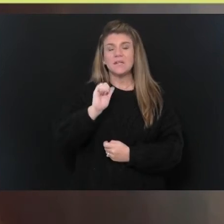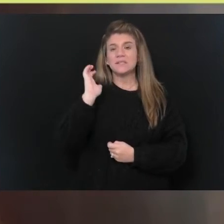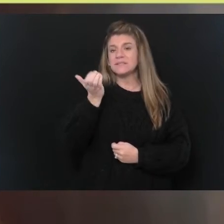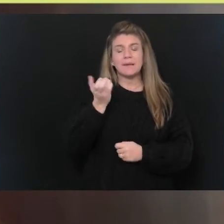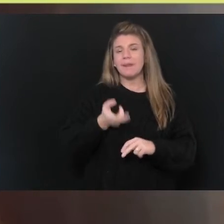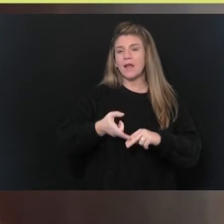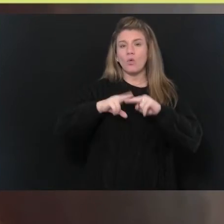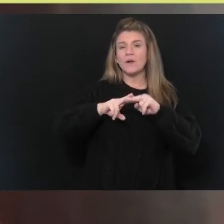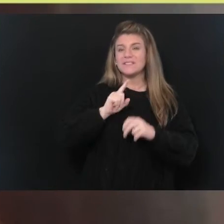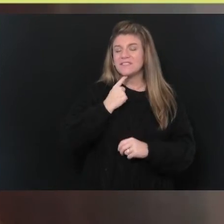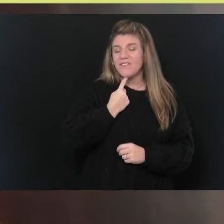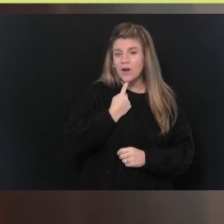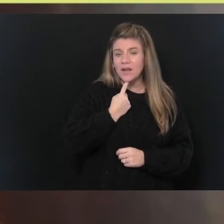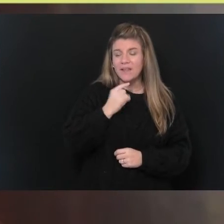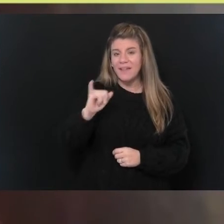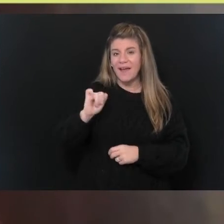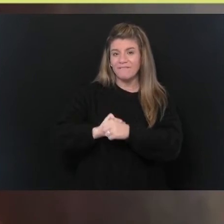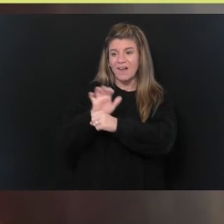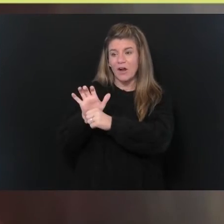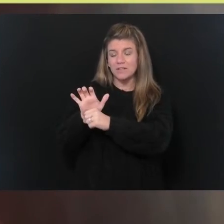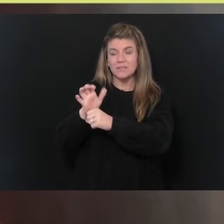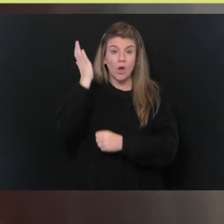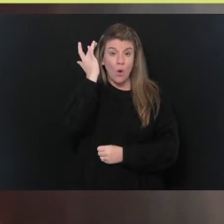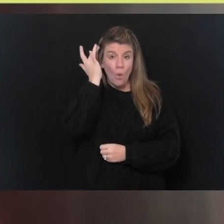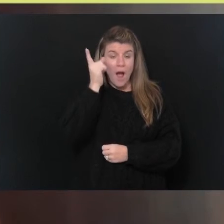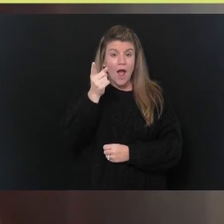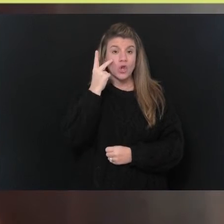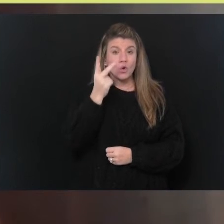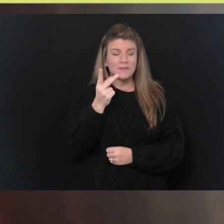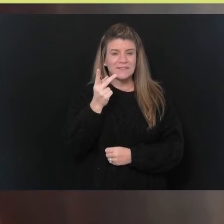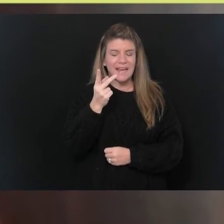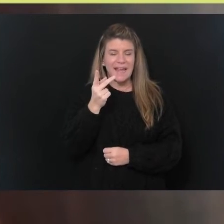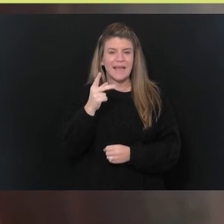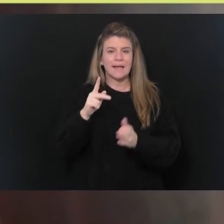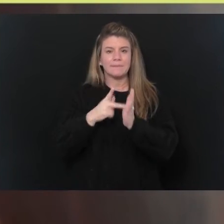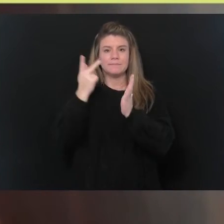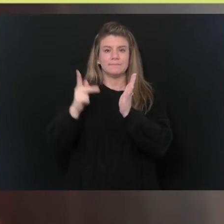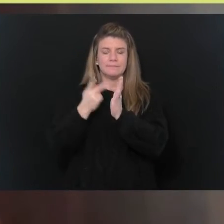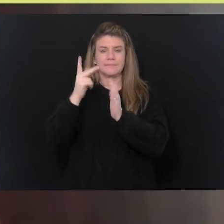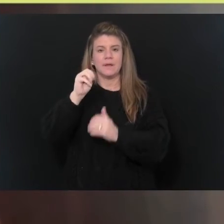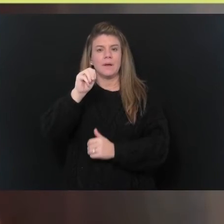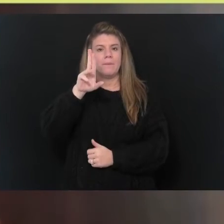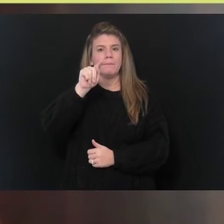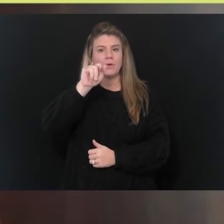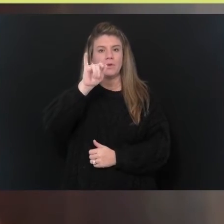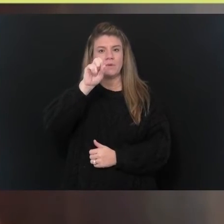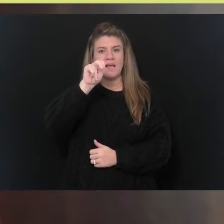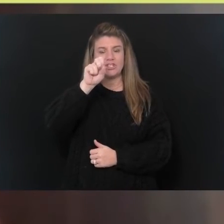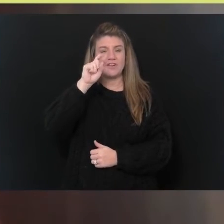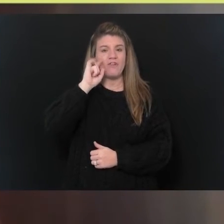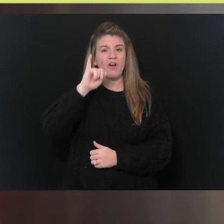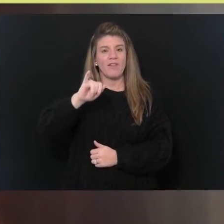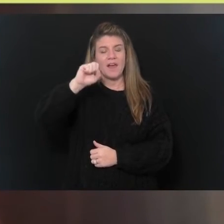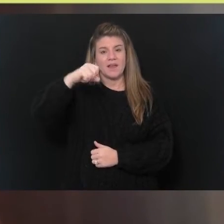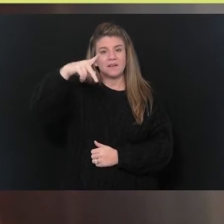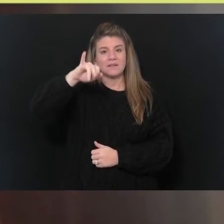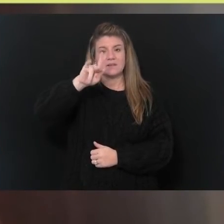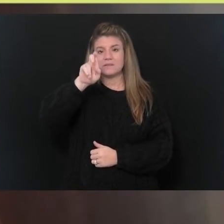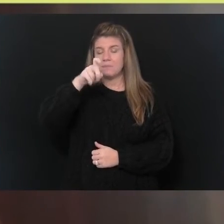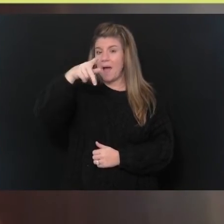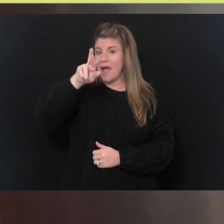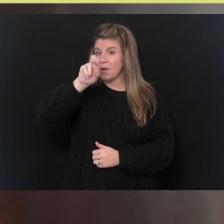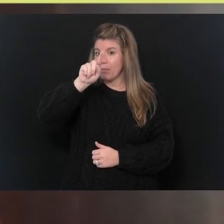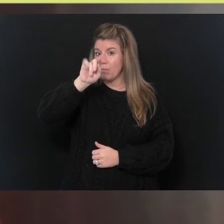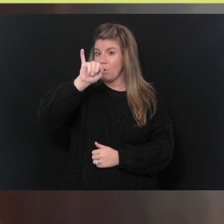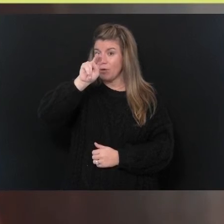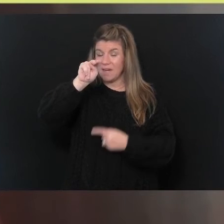virus. And that's because we're seeing mutations in the United Kingdom in the spike protein. And that's, again, we've talked about,